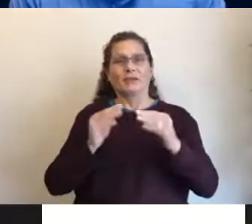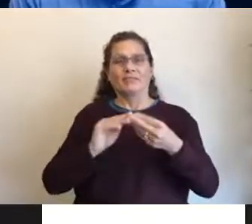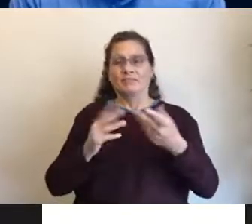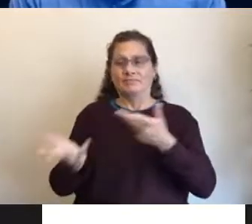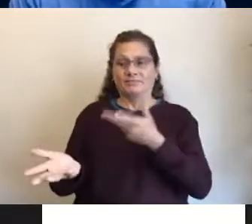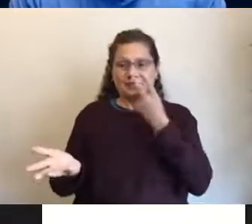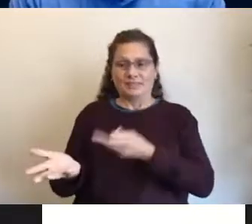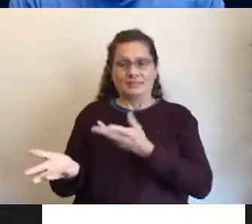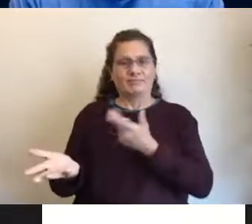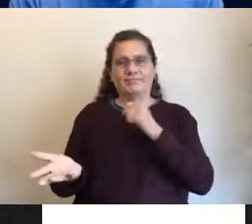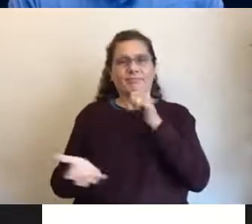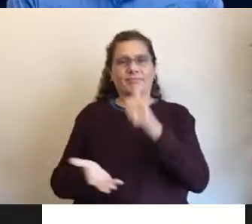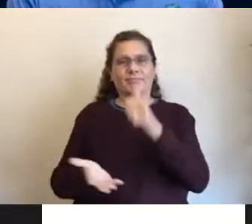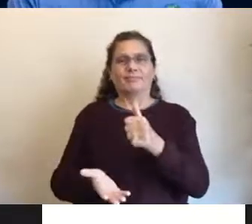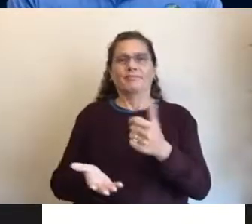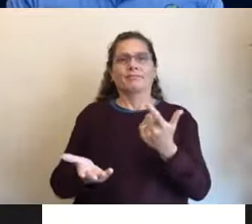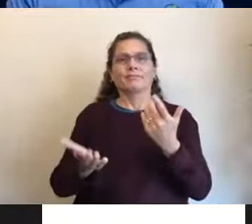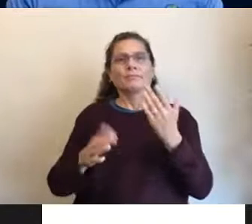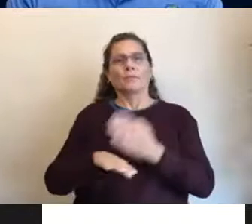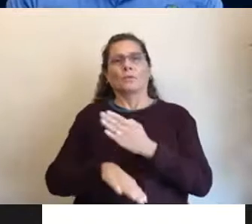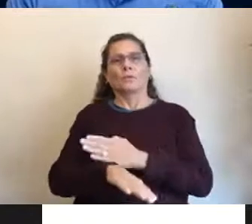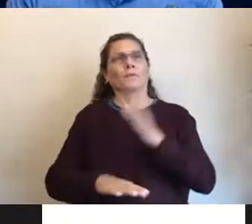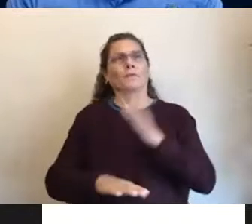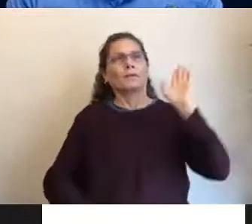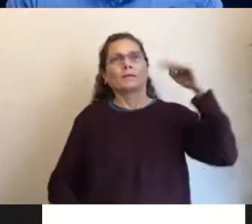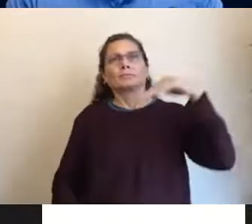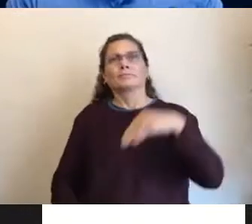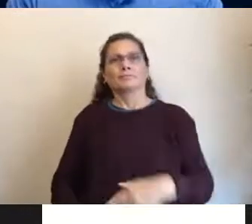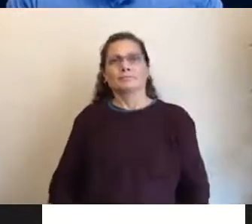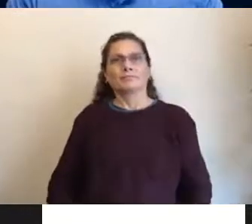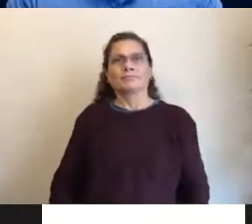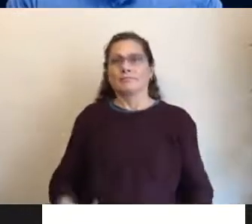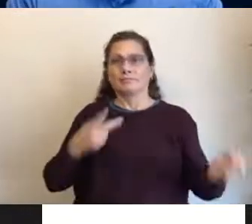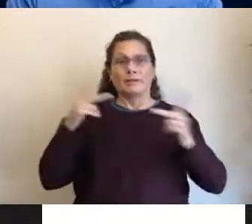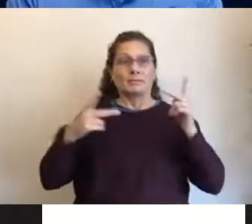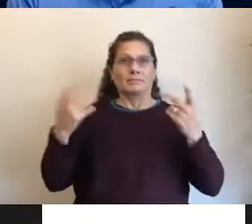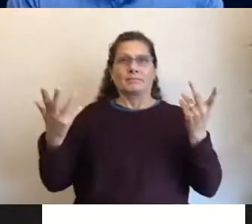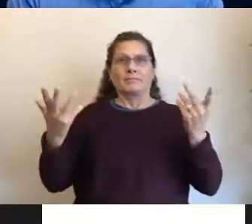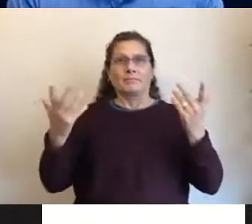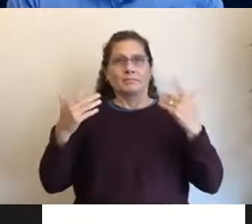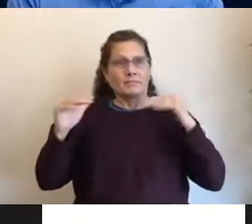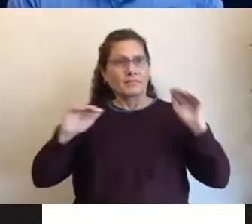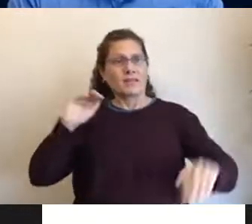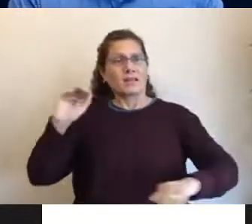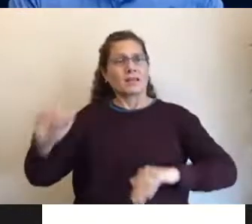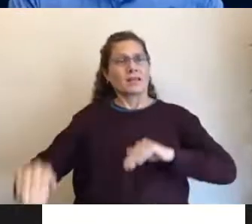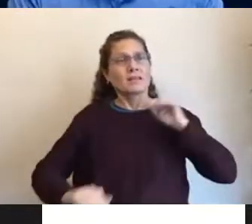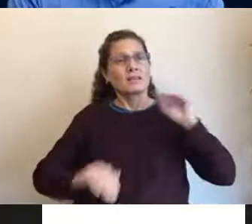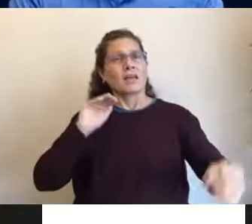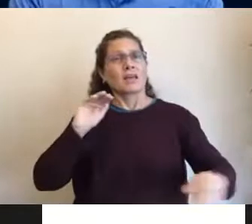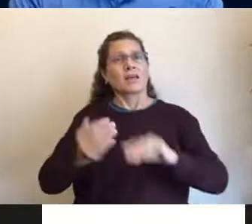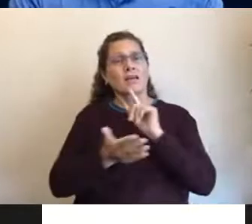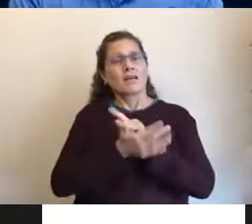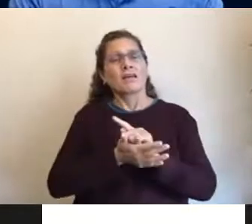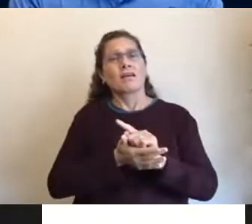simply comprehend, quite frankly. We all need to do our part to limit transmission. Thank you for your time and attention, and I'll now turn